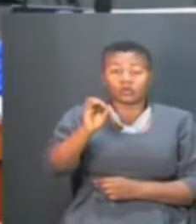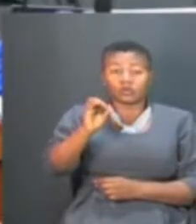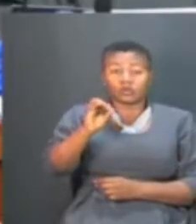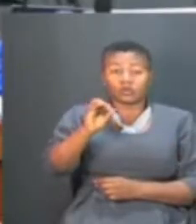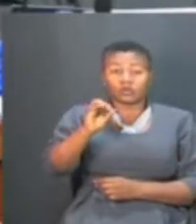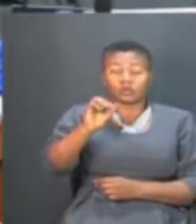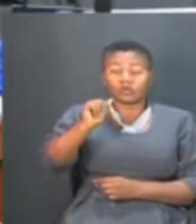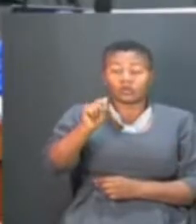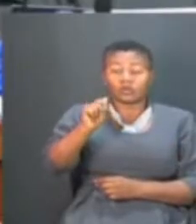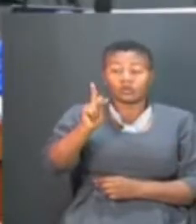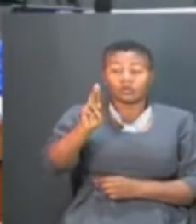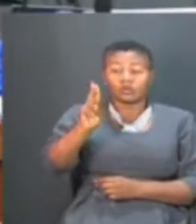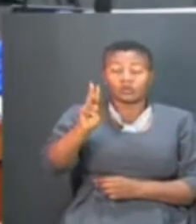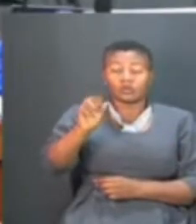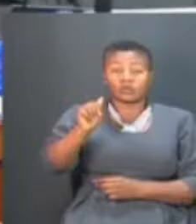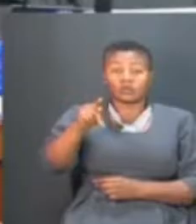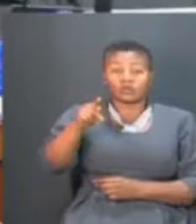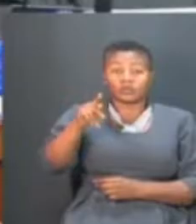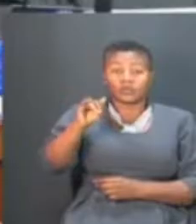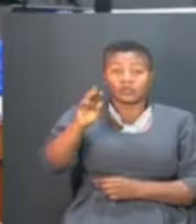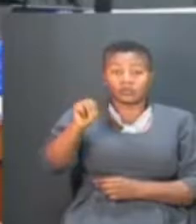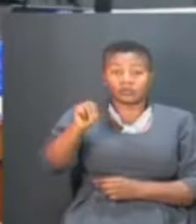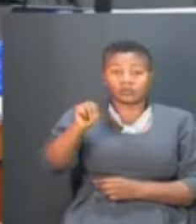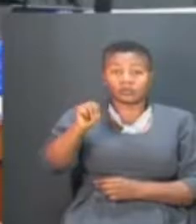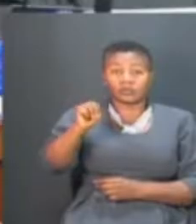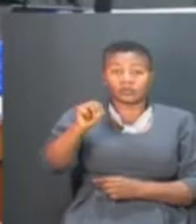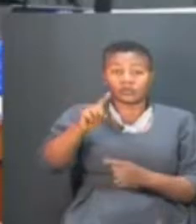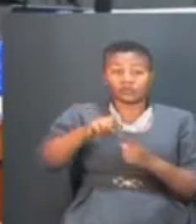Ekriapim Junction to Ekriapim Road. Thank you.